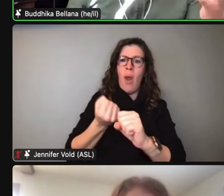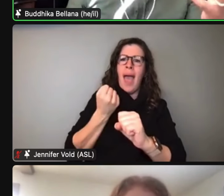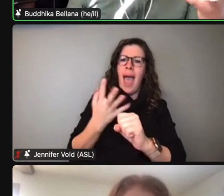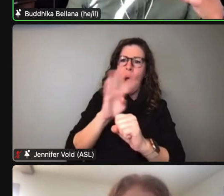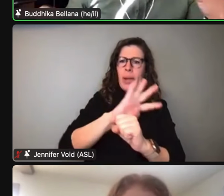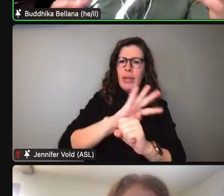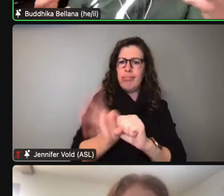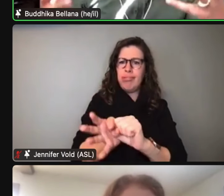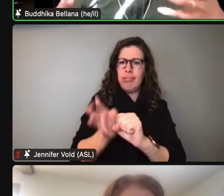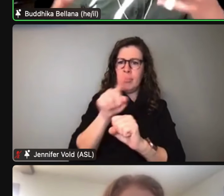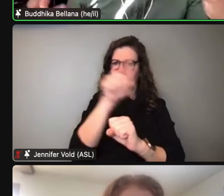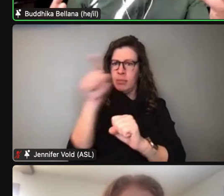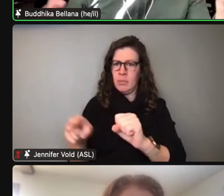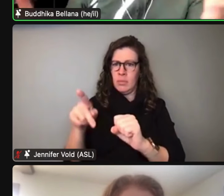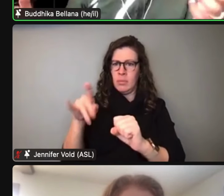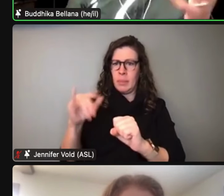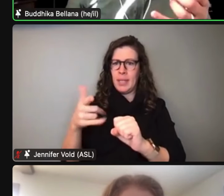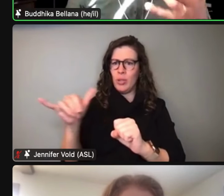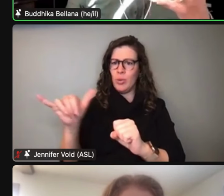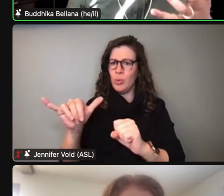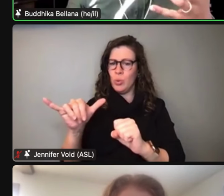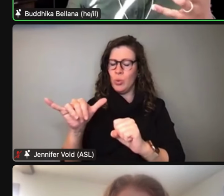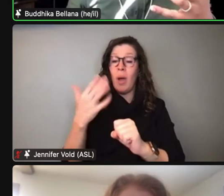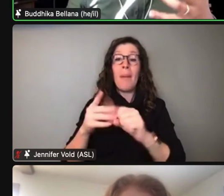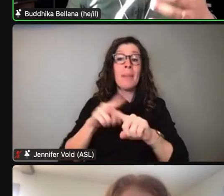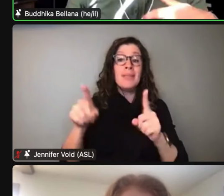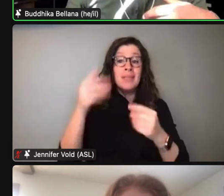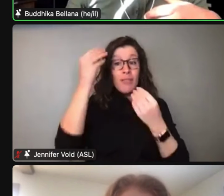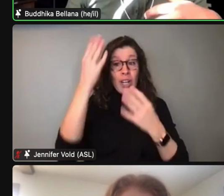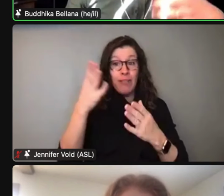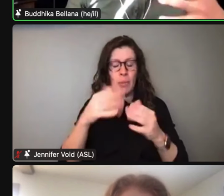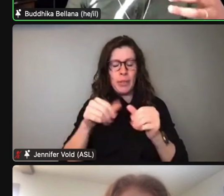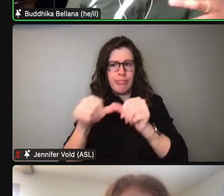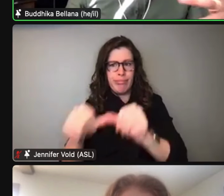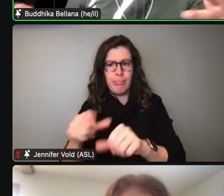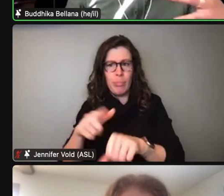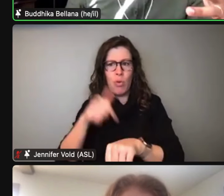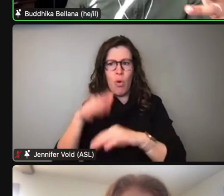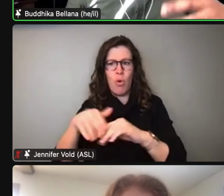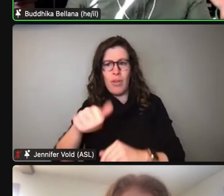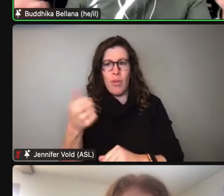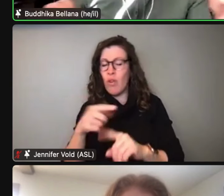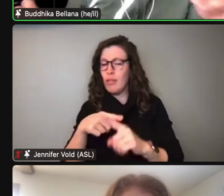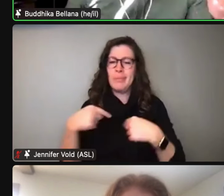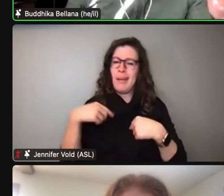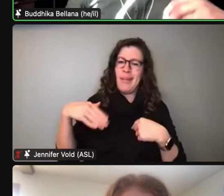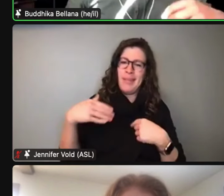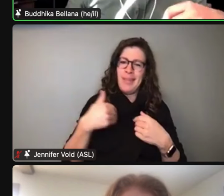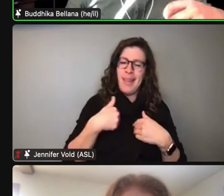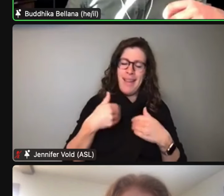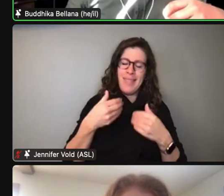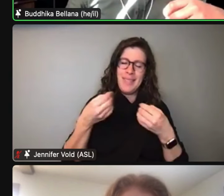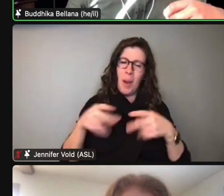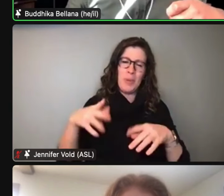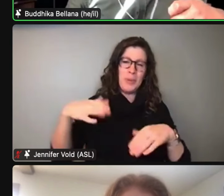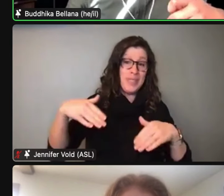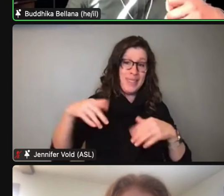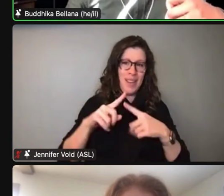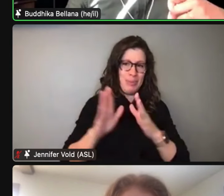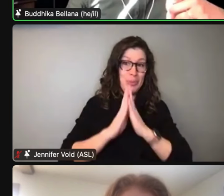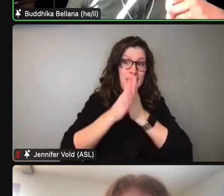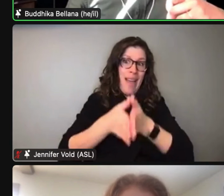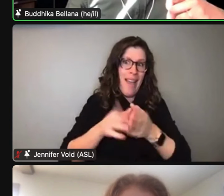different kinds of information might linger longer than other kinds, but I haven't really had the opportunity to dive into that, and I